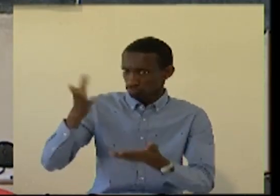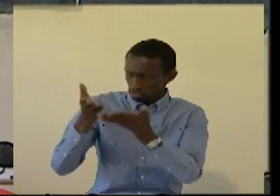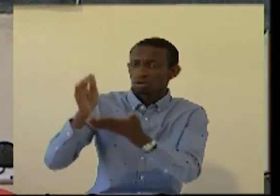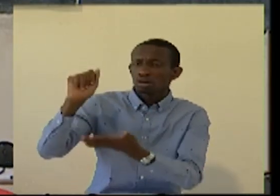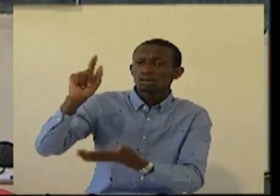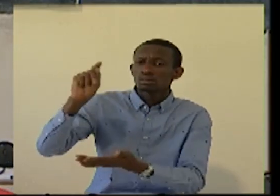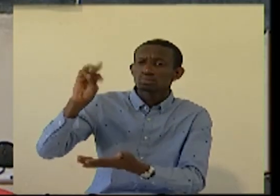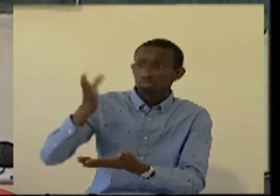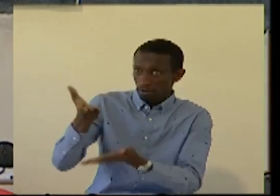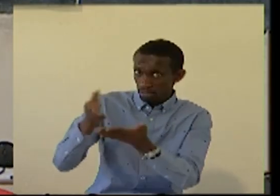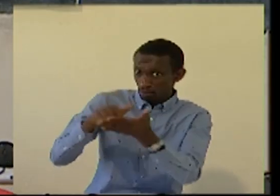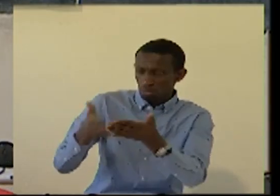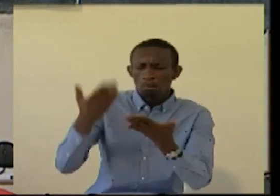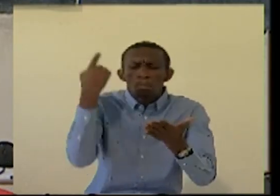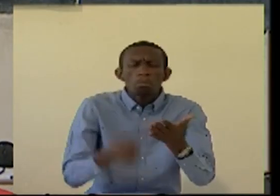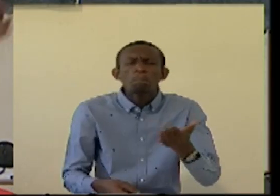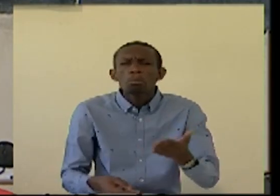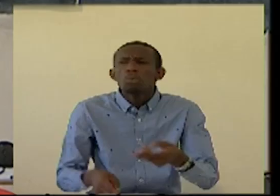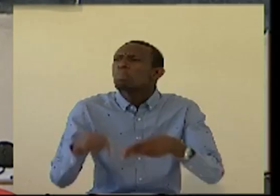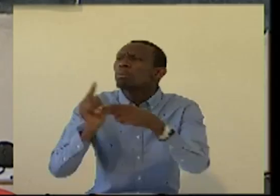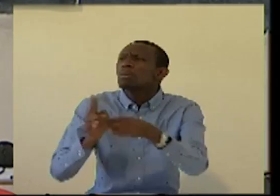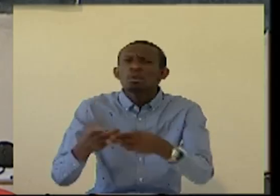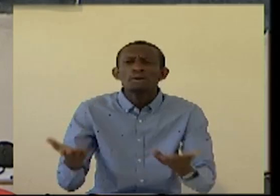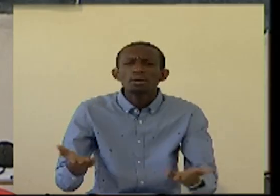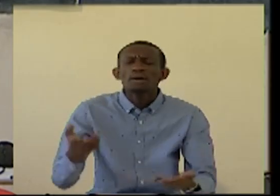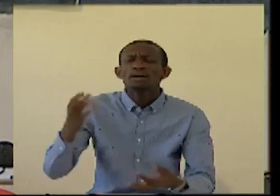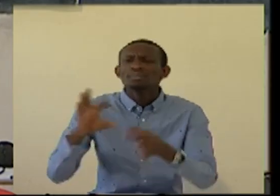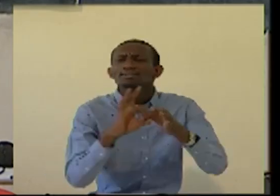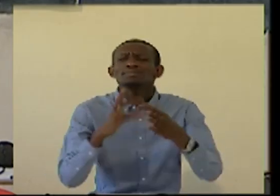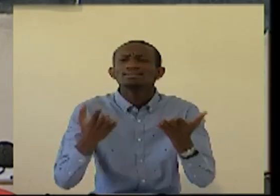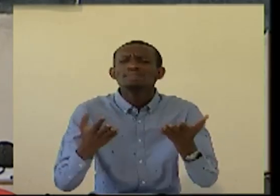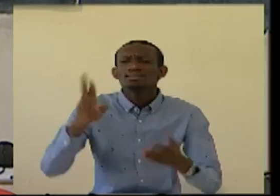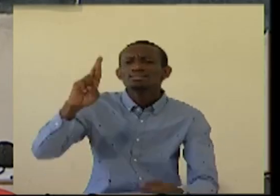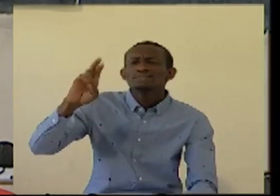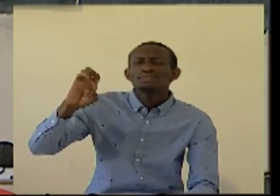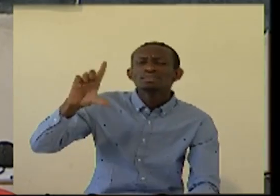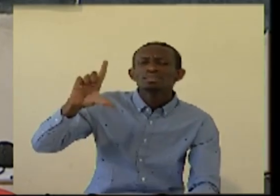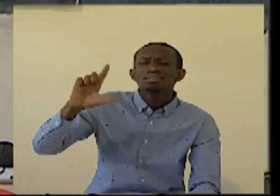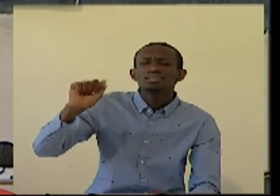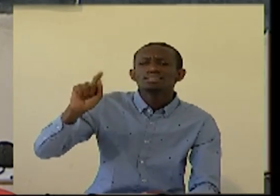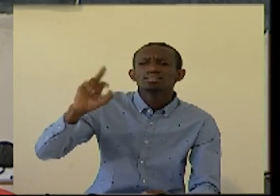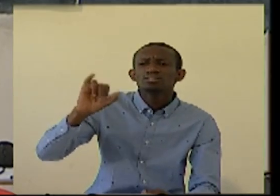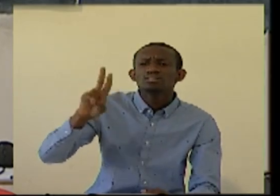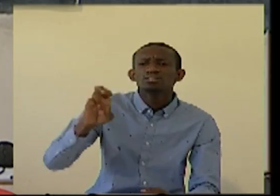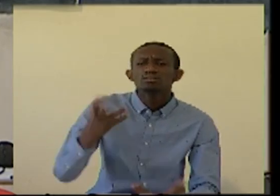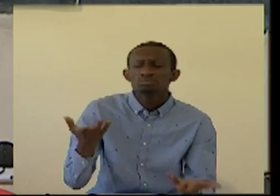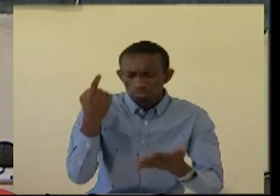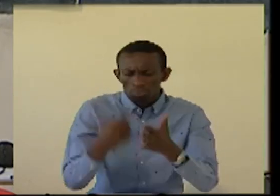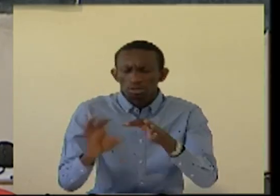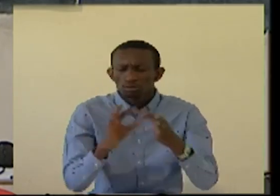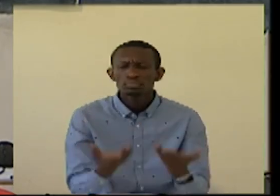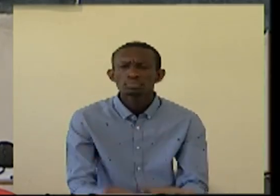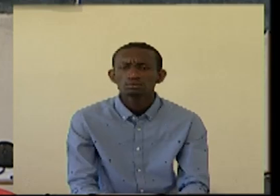You can imagine how it is possible to measure the mass of those very tiny particles, the atoms.